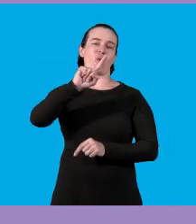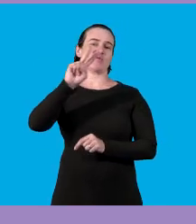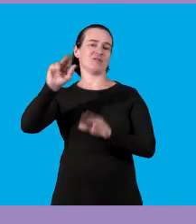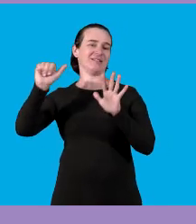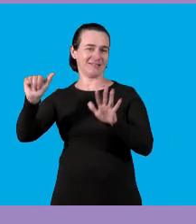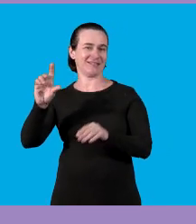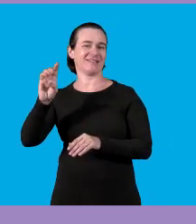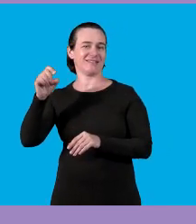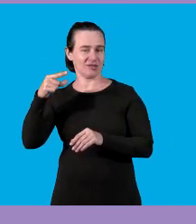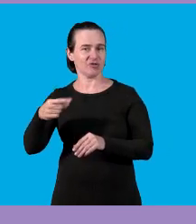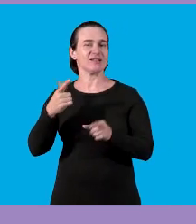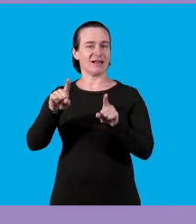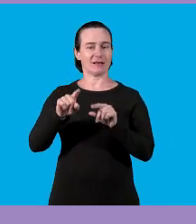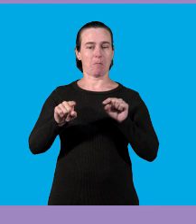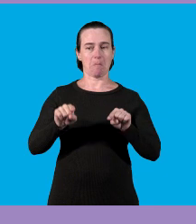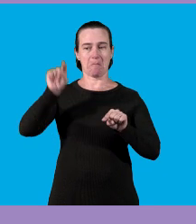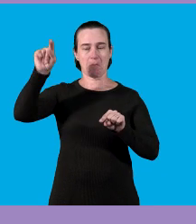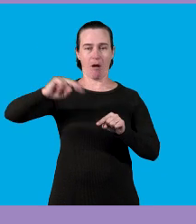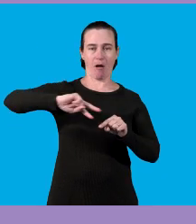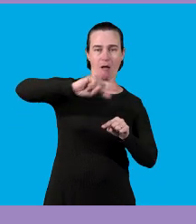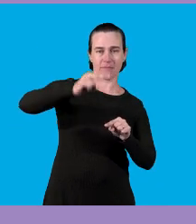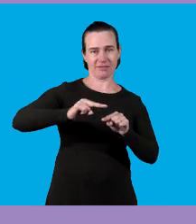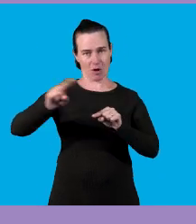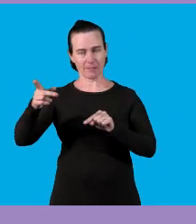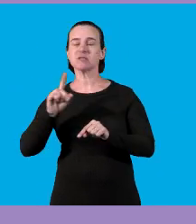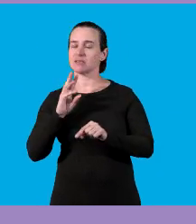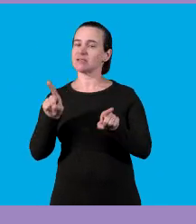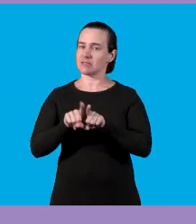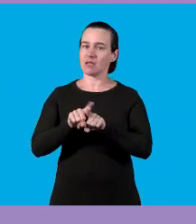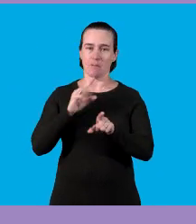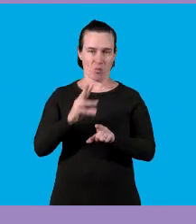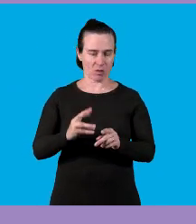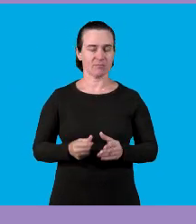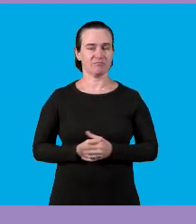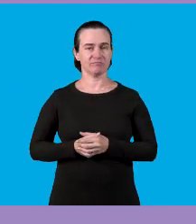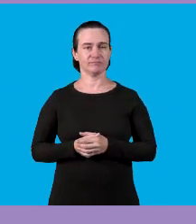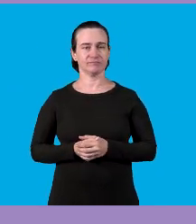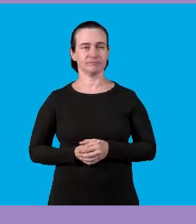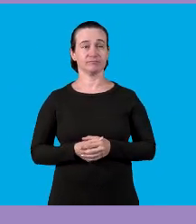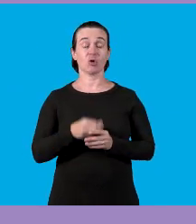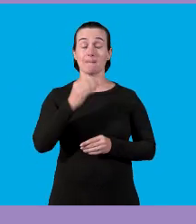is also 54 degrees, that is opposite angles of a rhombus. Therefore, I can say